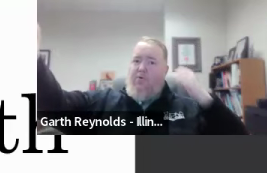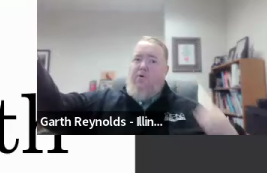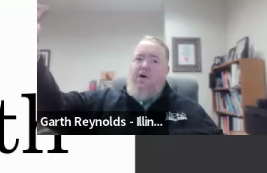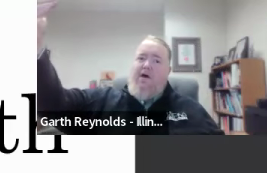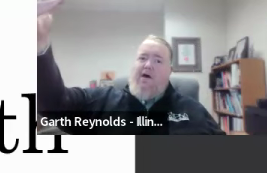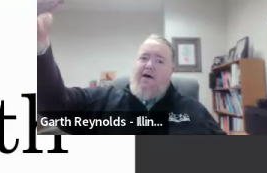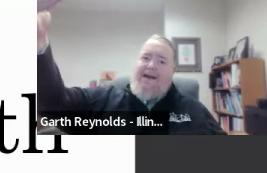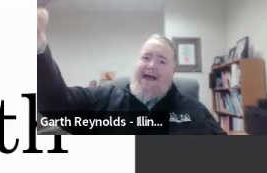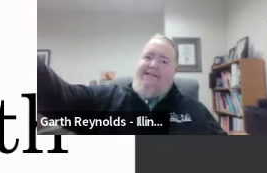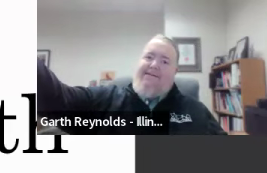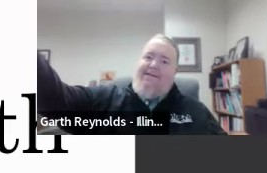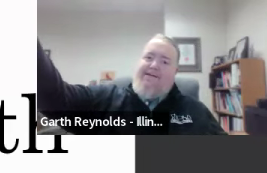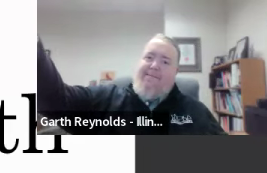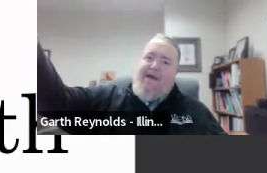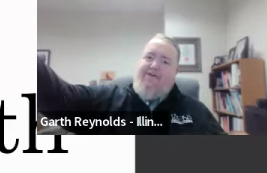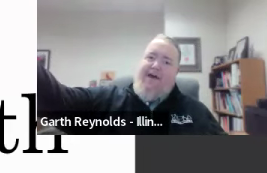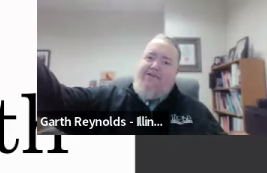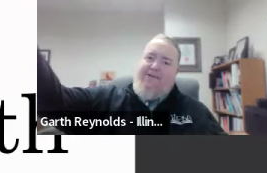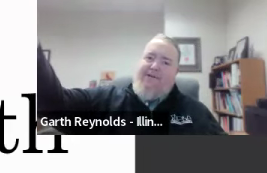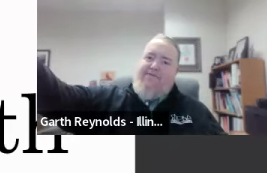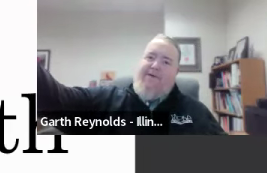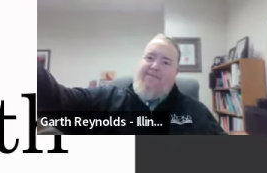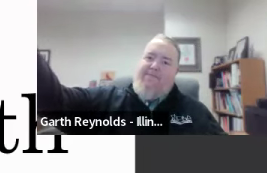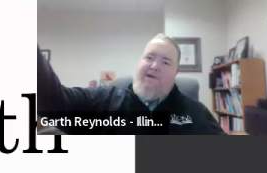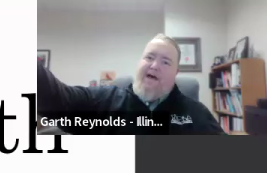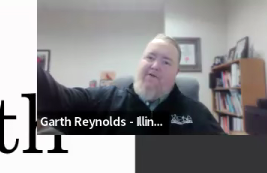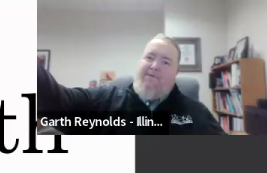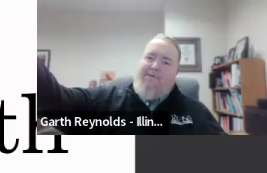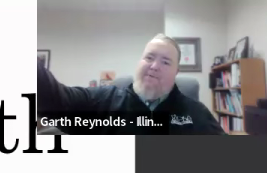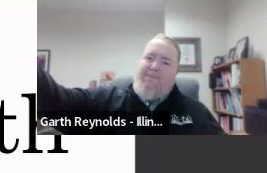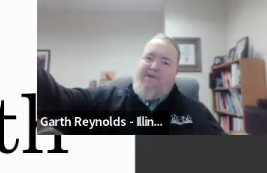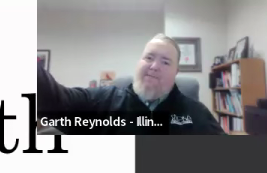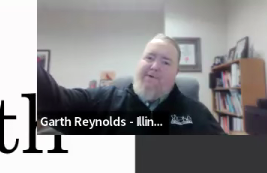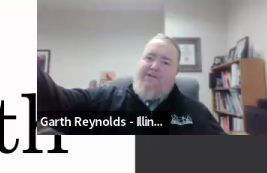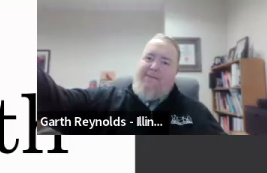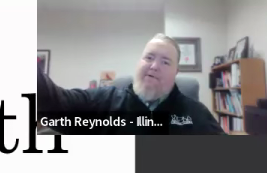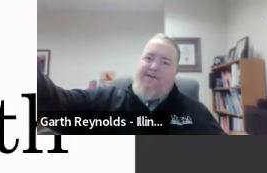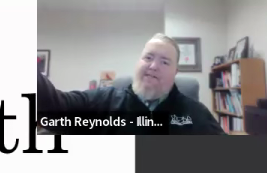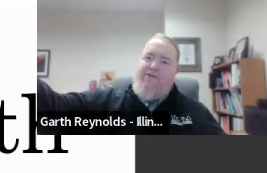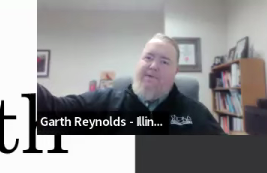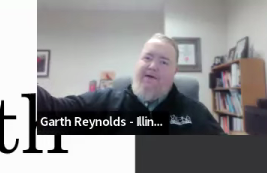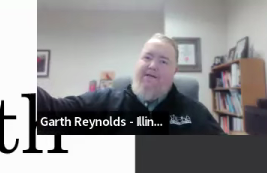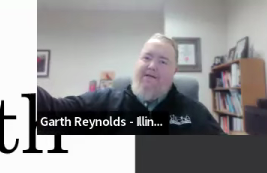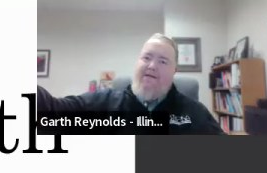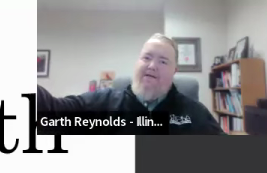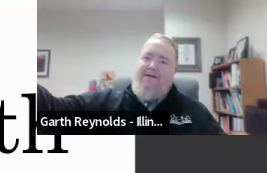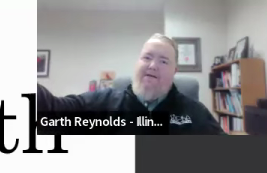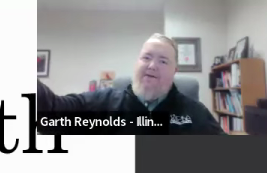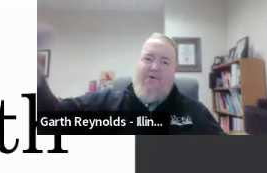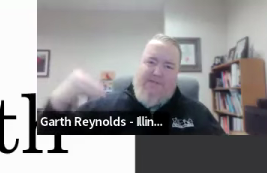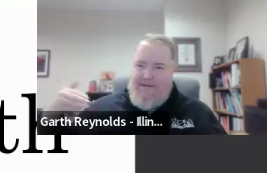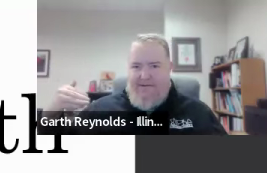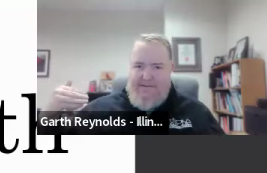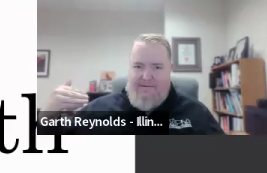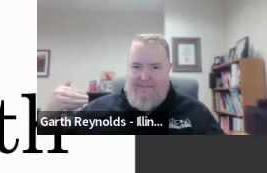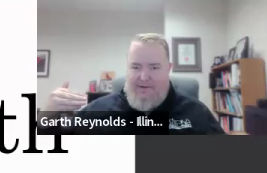to go and ask the manufacturer to give them allowable to be able to purchase that price at the UPL,